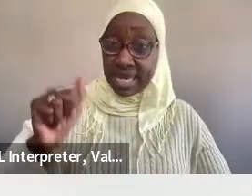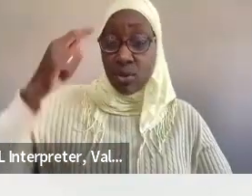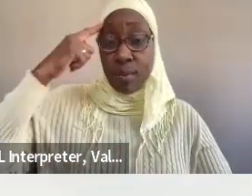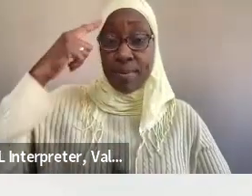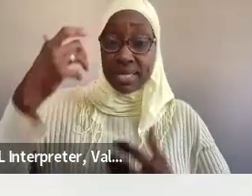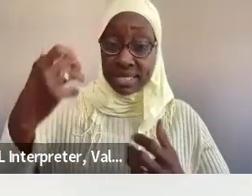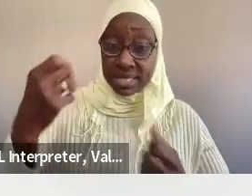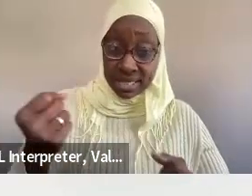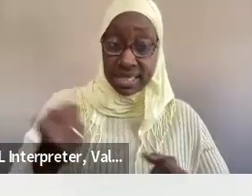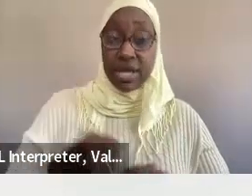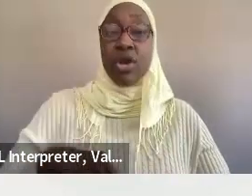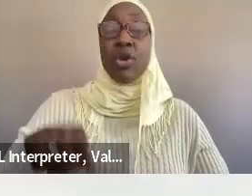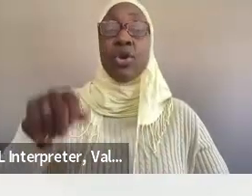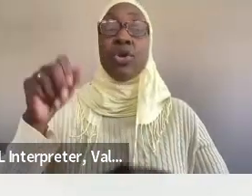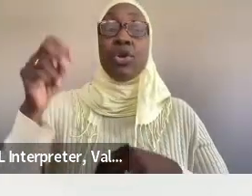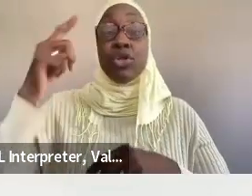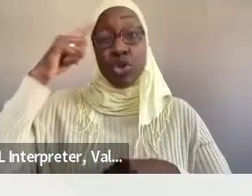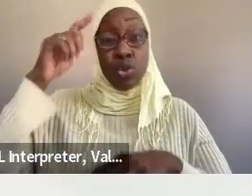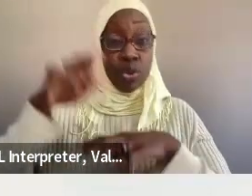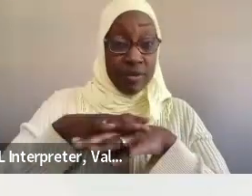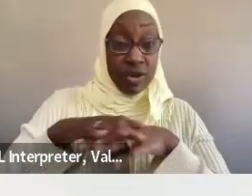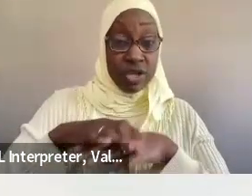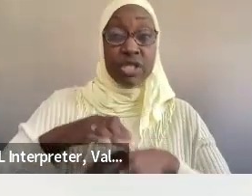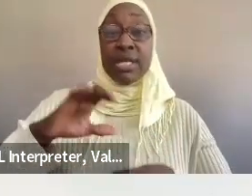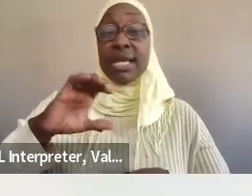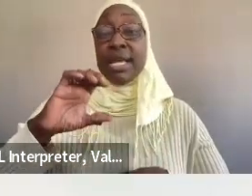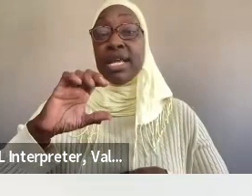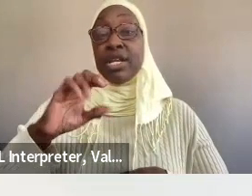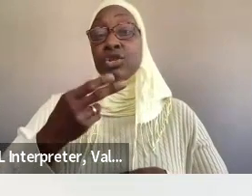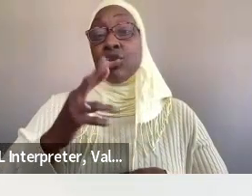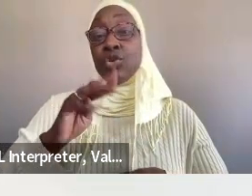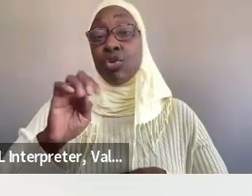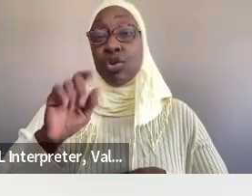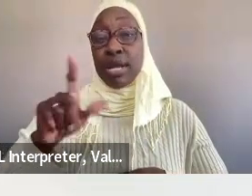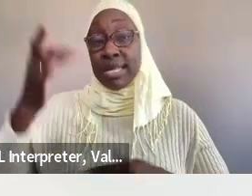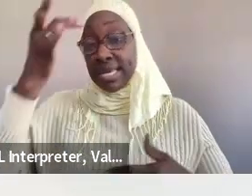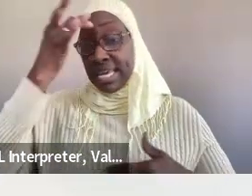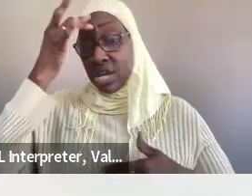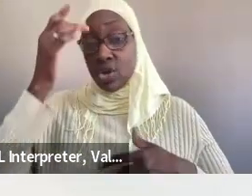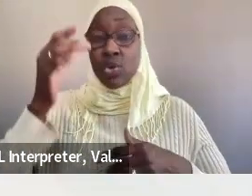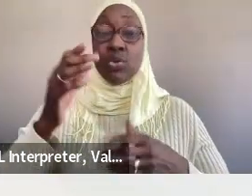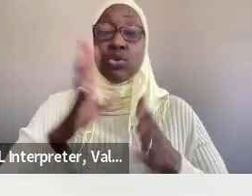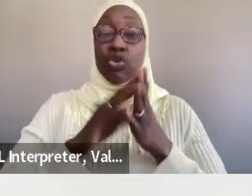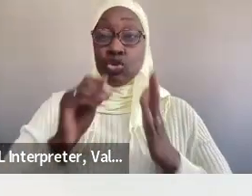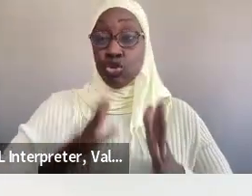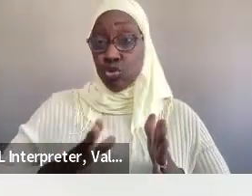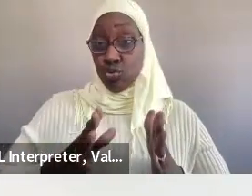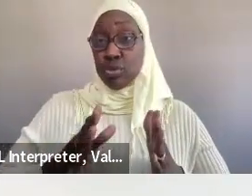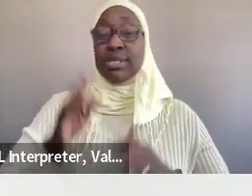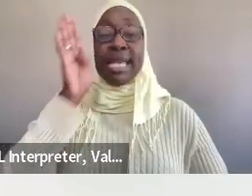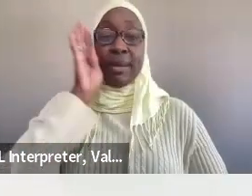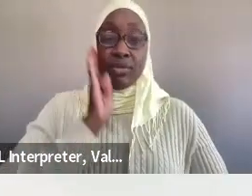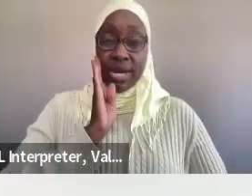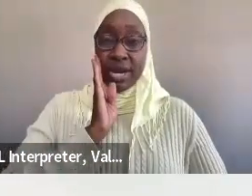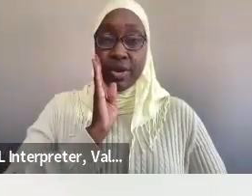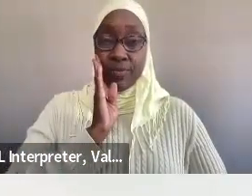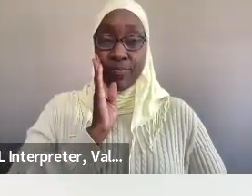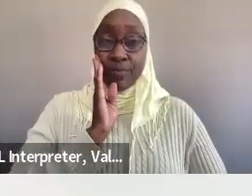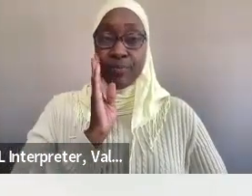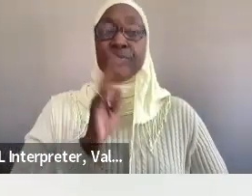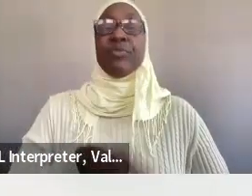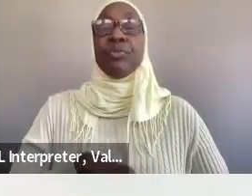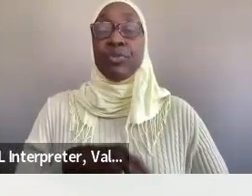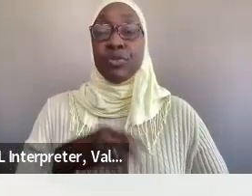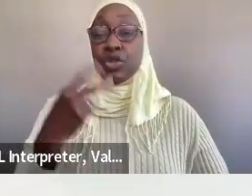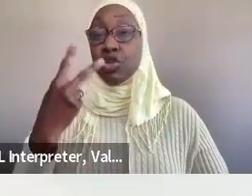And then the two logos for our groups are on the screen. In the top left is Disability Justice